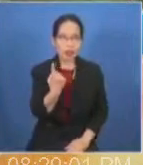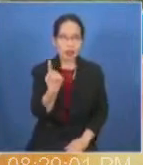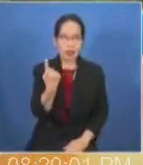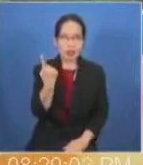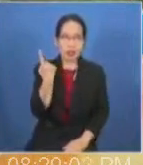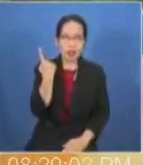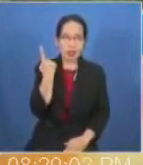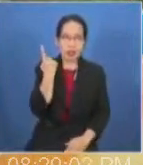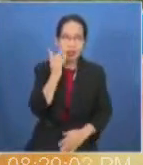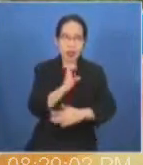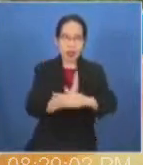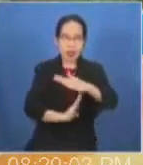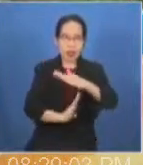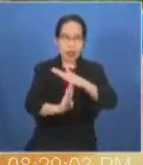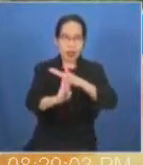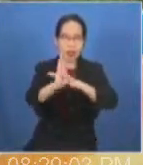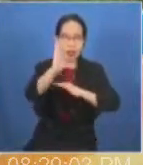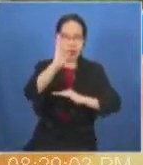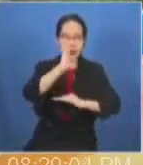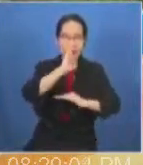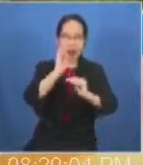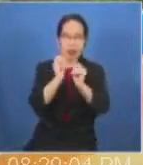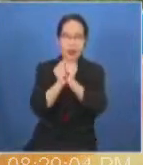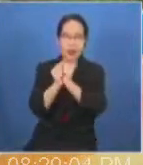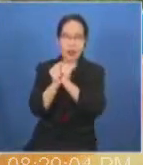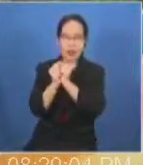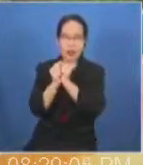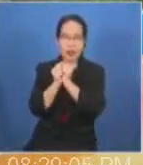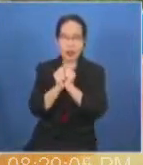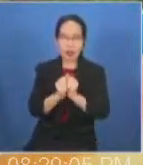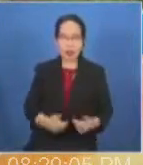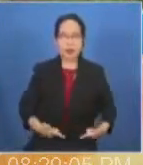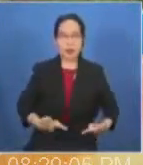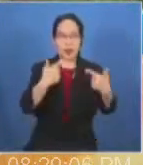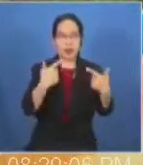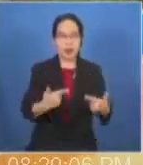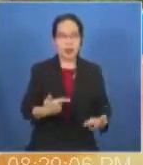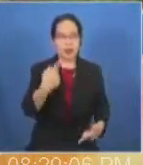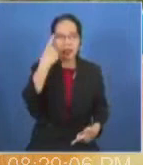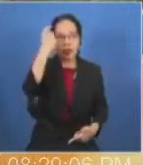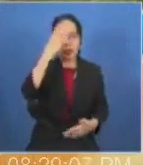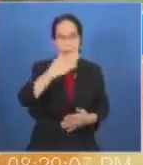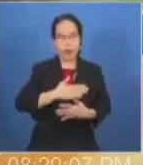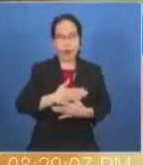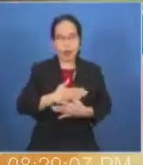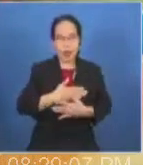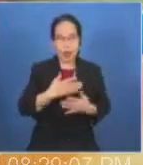Pangarap makasama buong